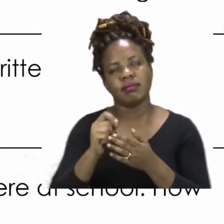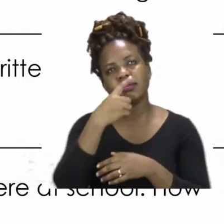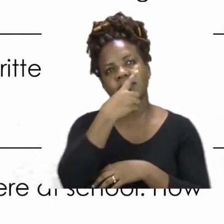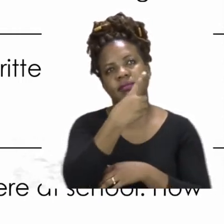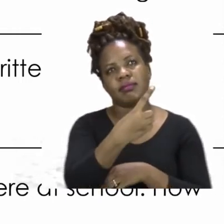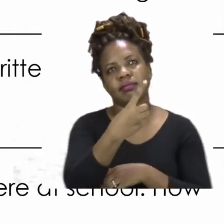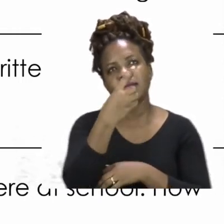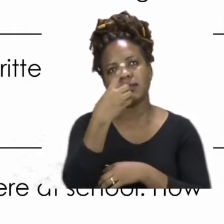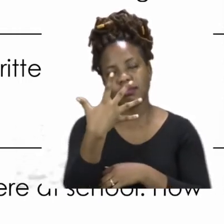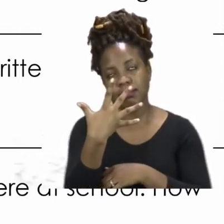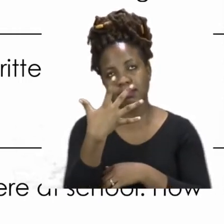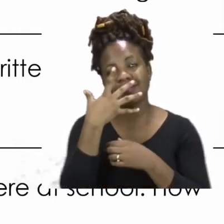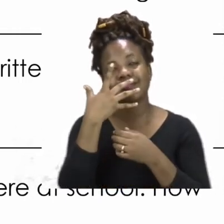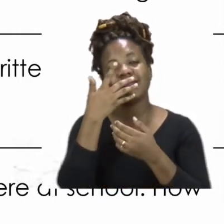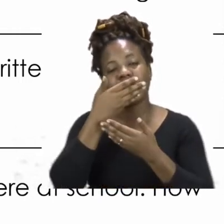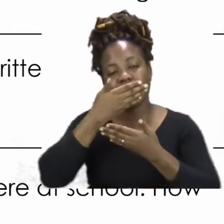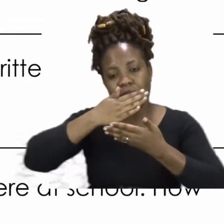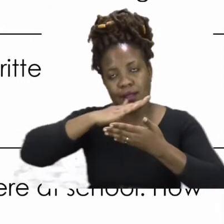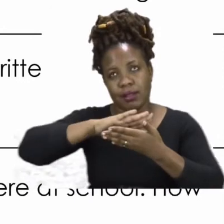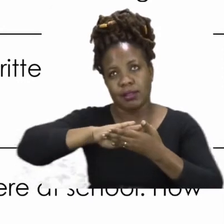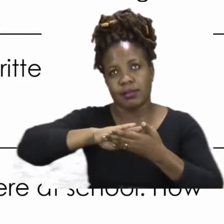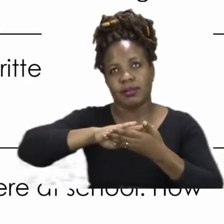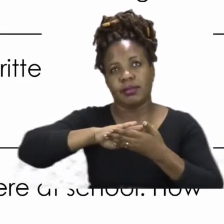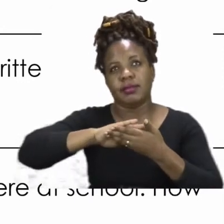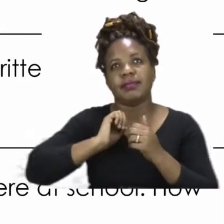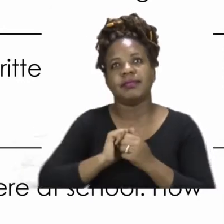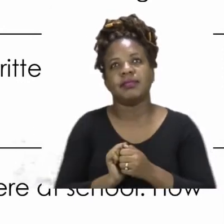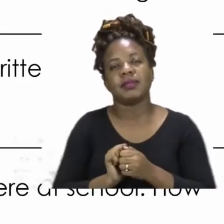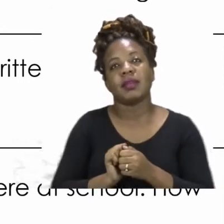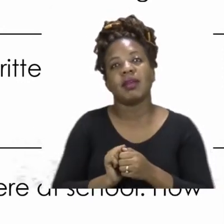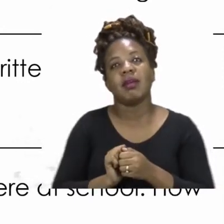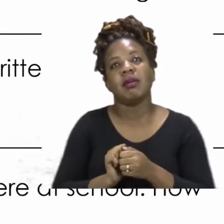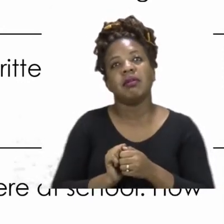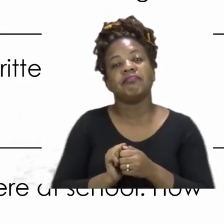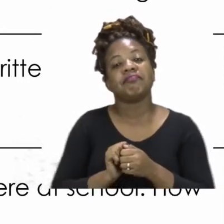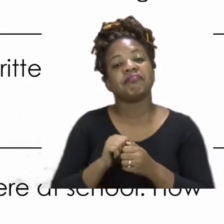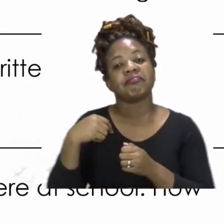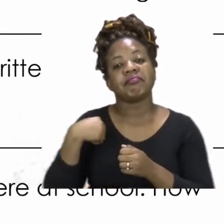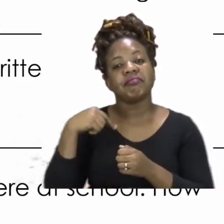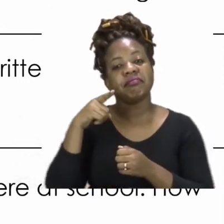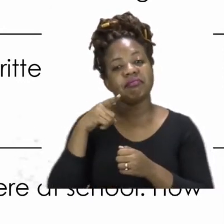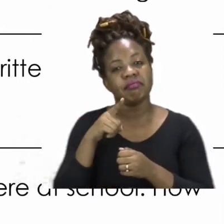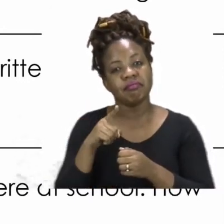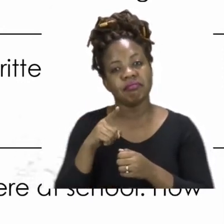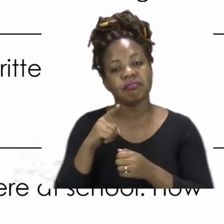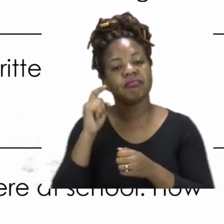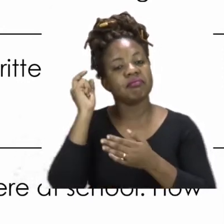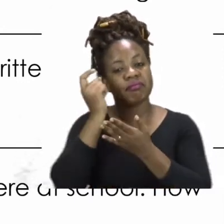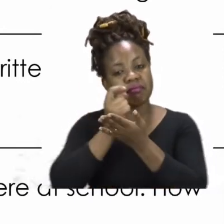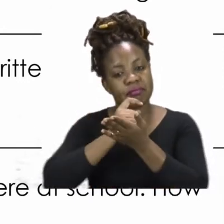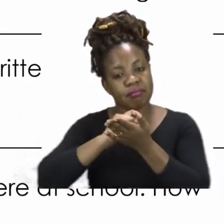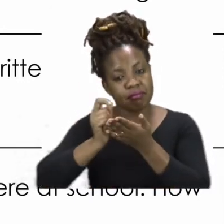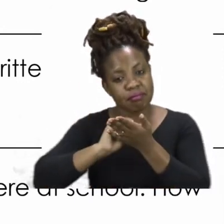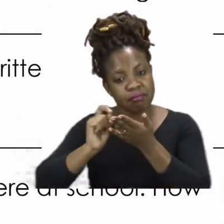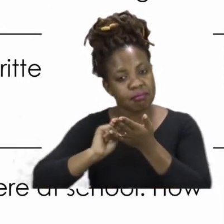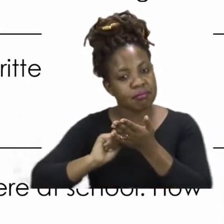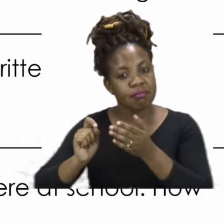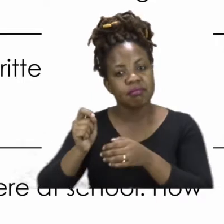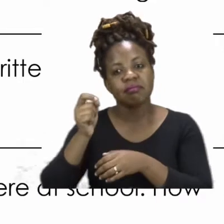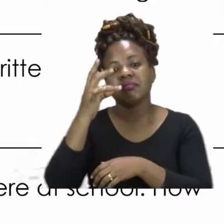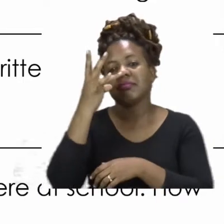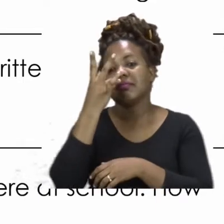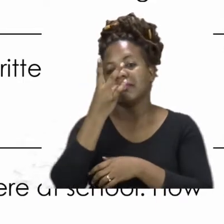letters. He has only written 7 letters.